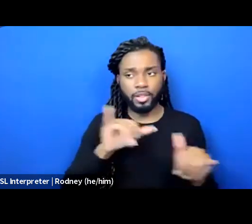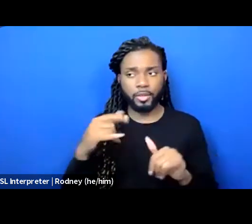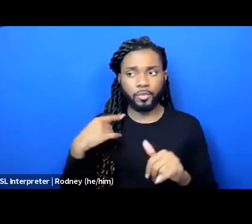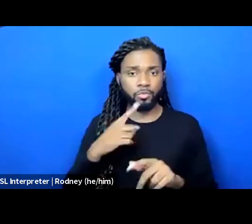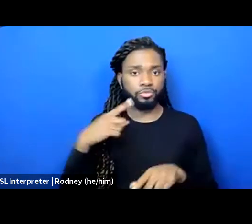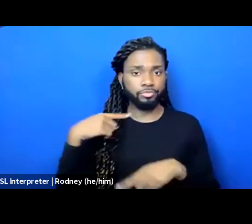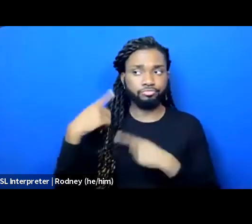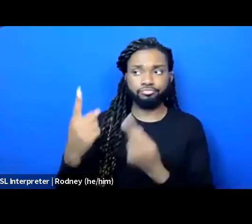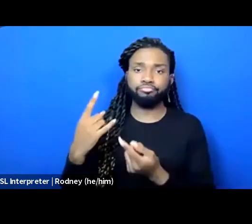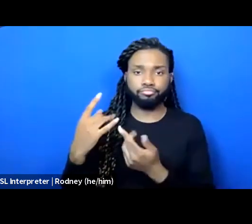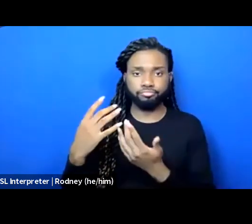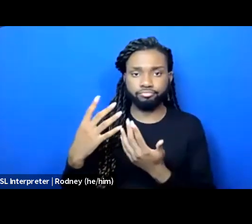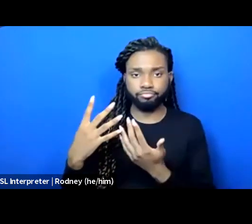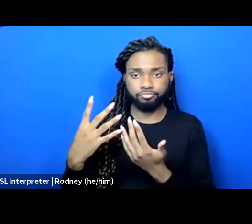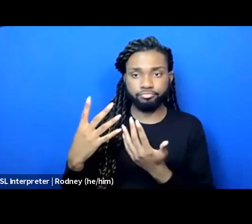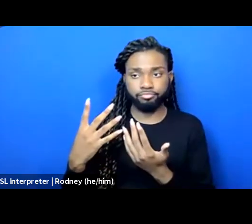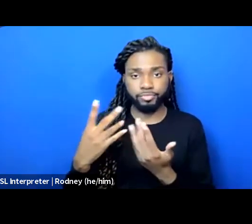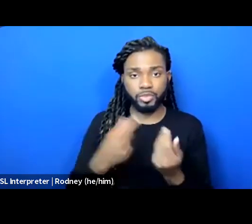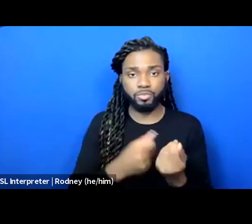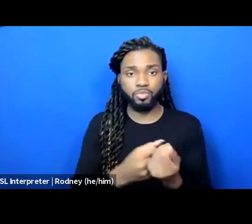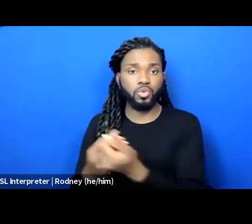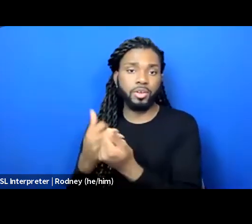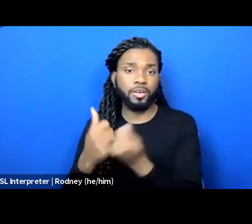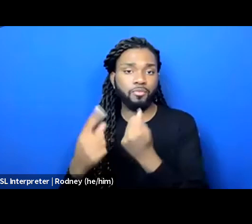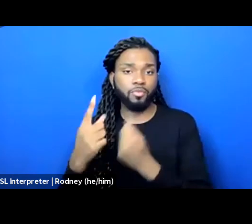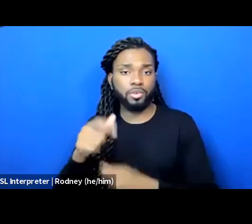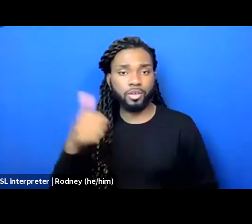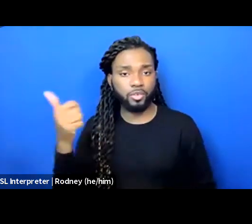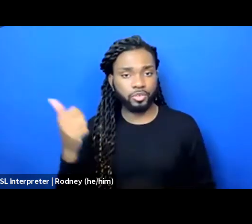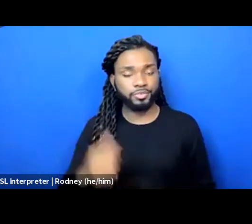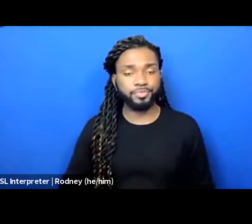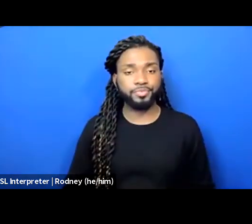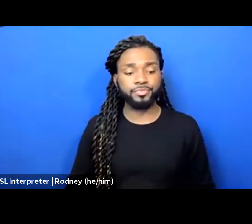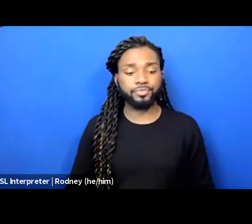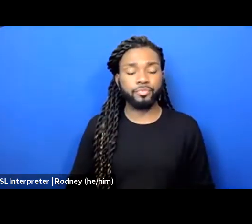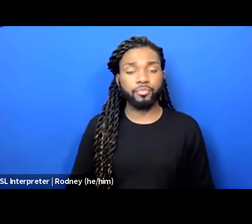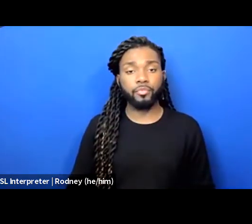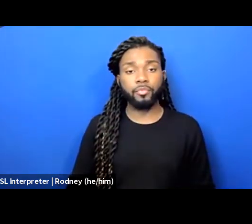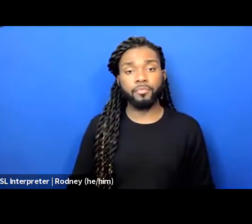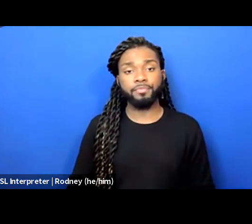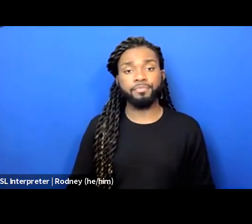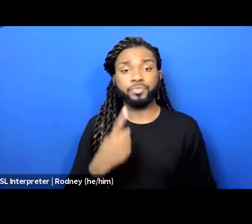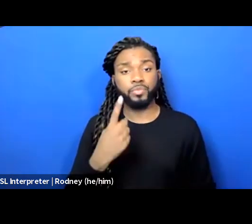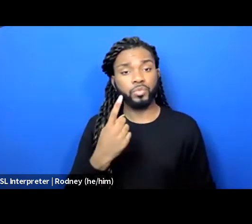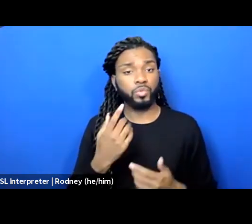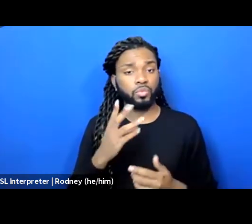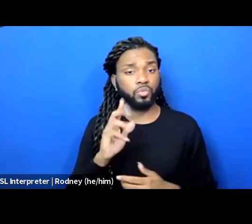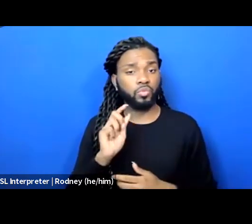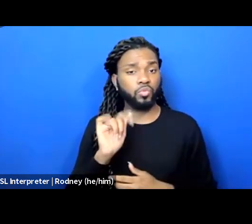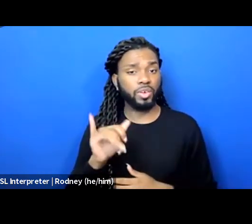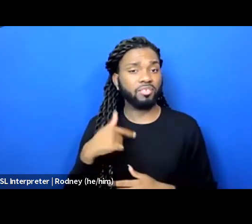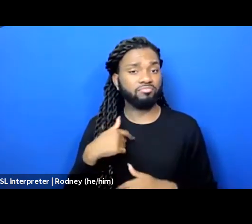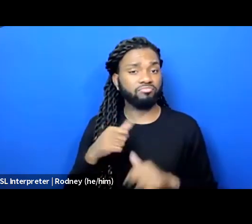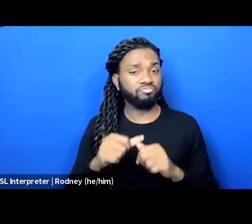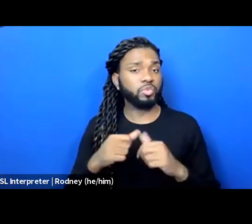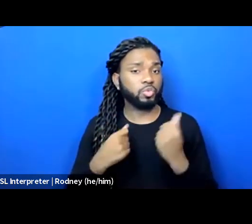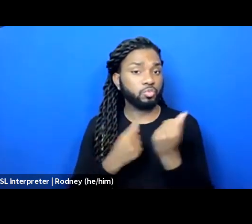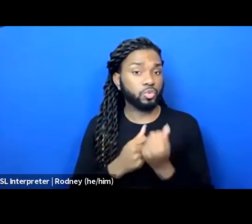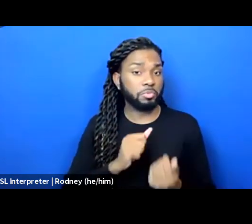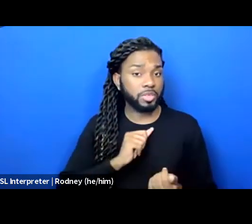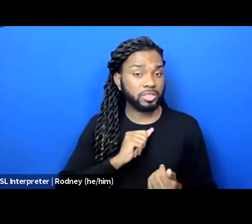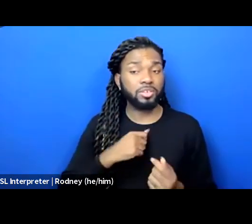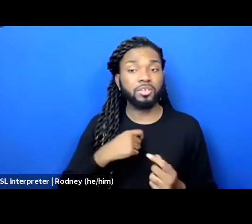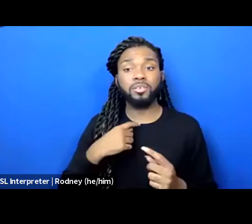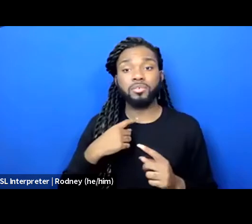supported? Supporting everyone else, rather. One of the ways that I've continued to support myself, and my guests